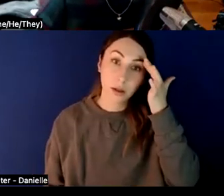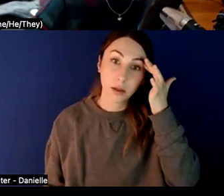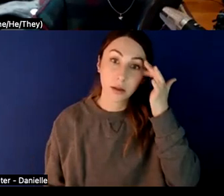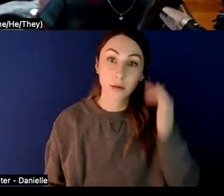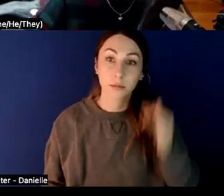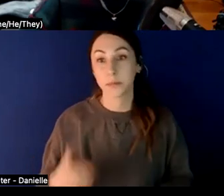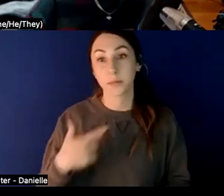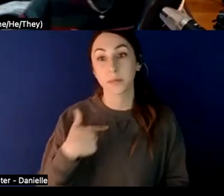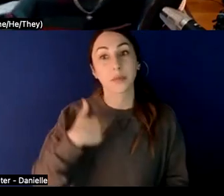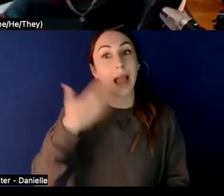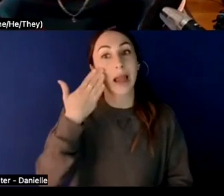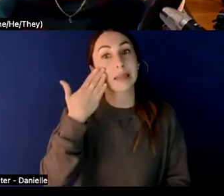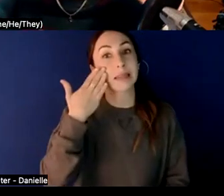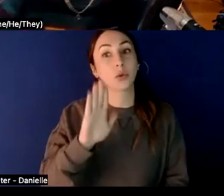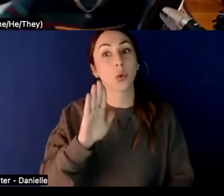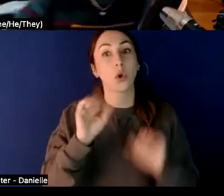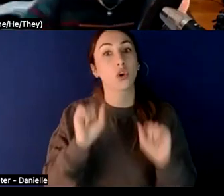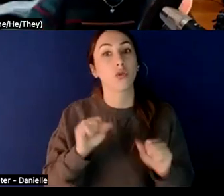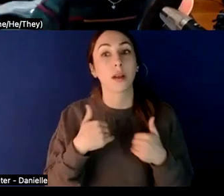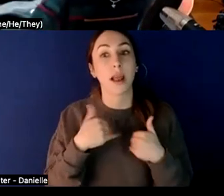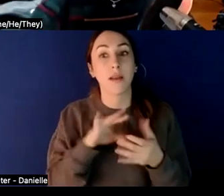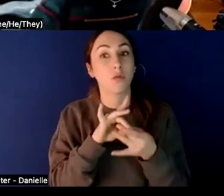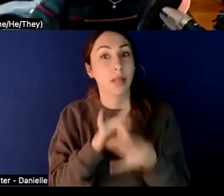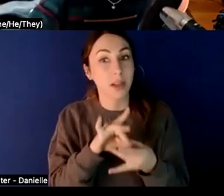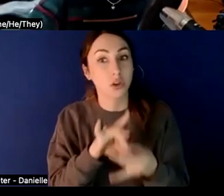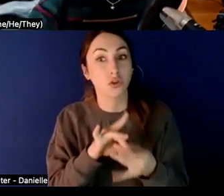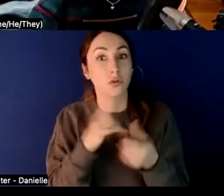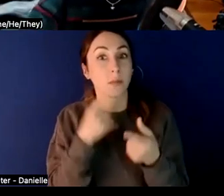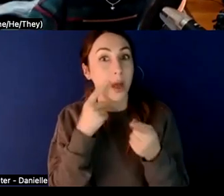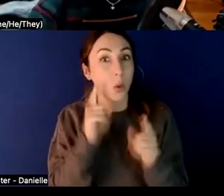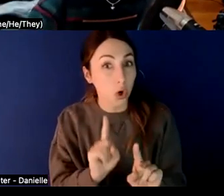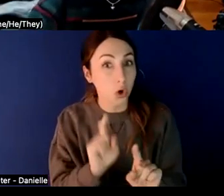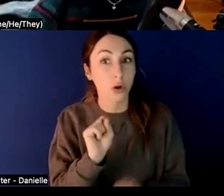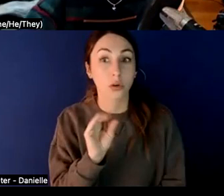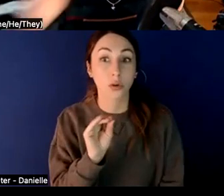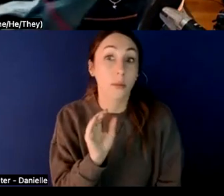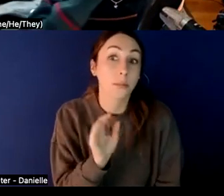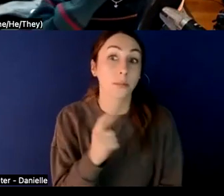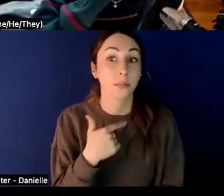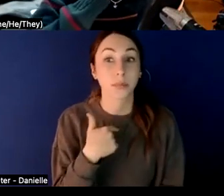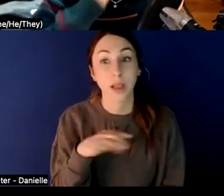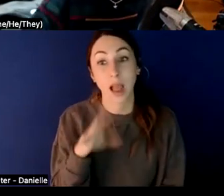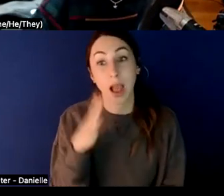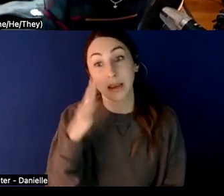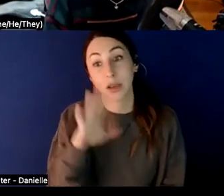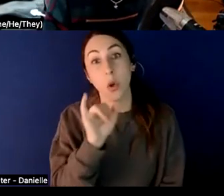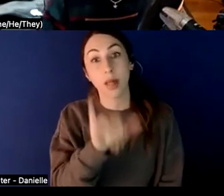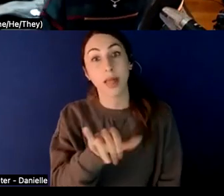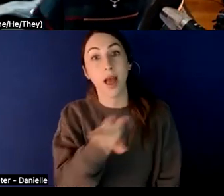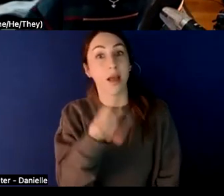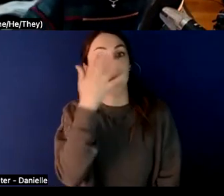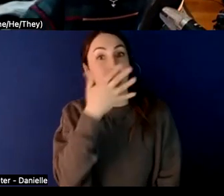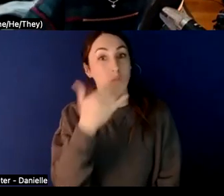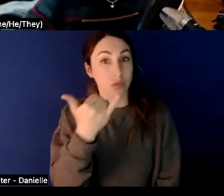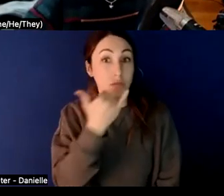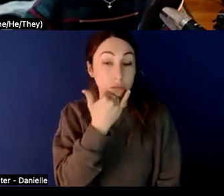didn't know that I could have relationships that worked. So I didn't know that looked wrong. And